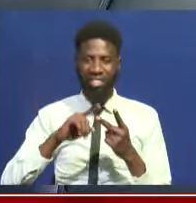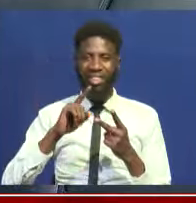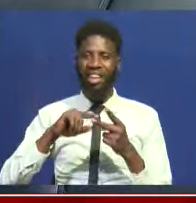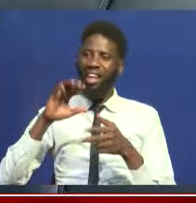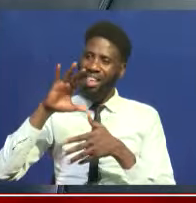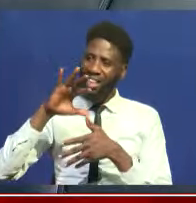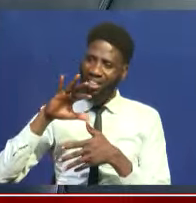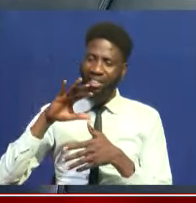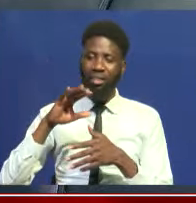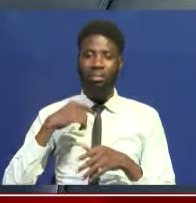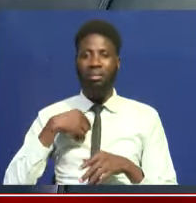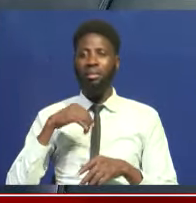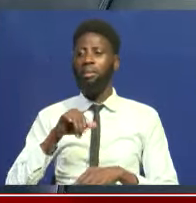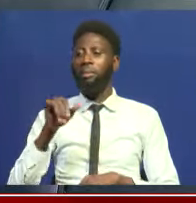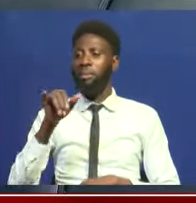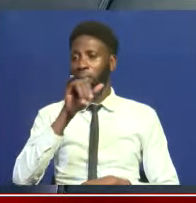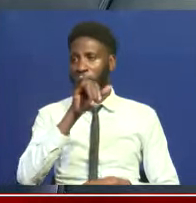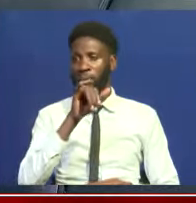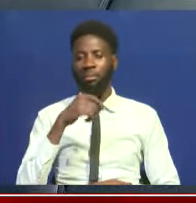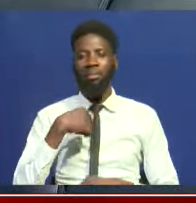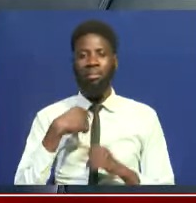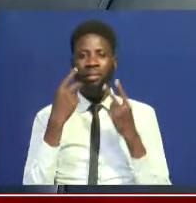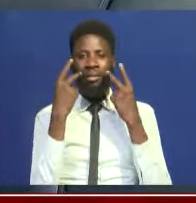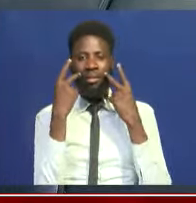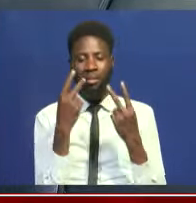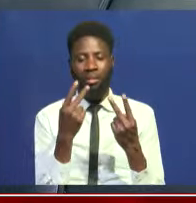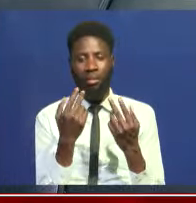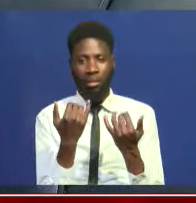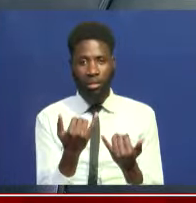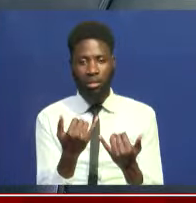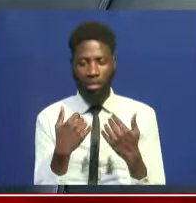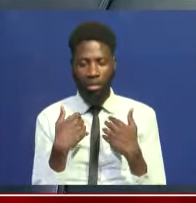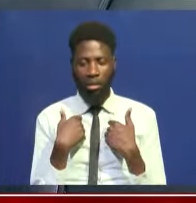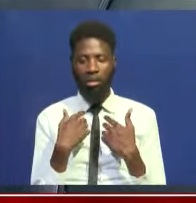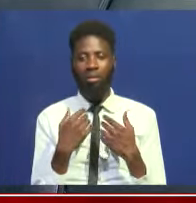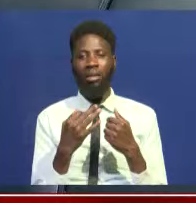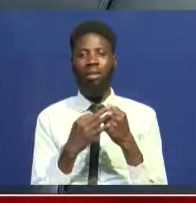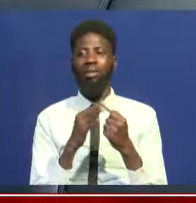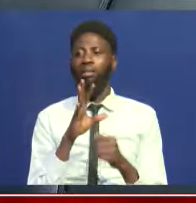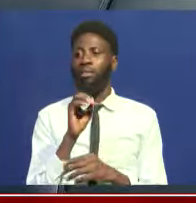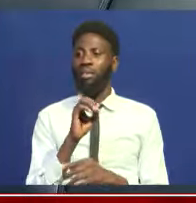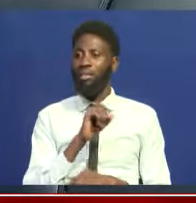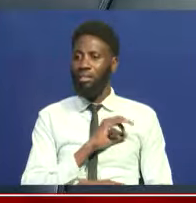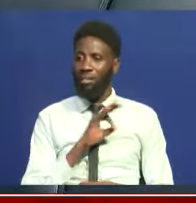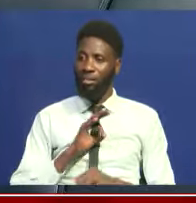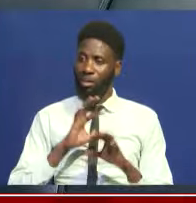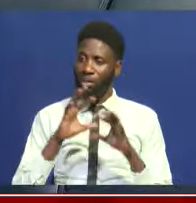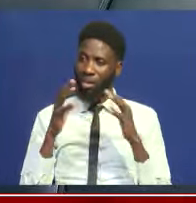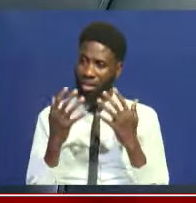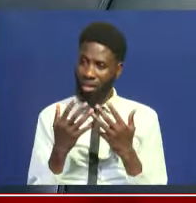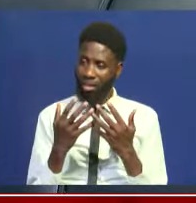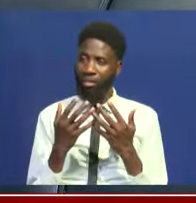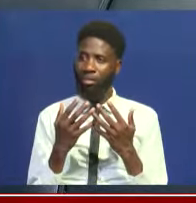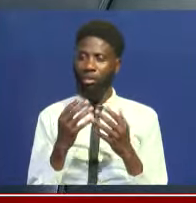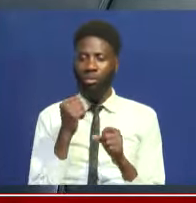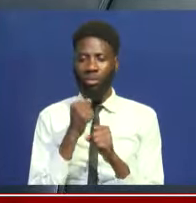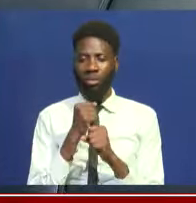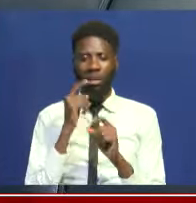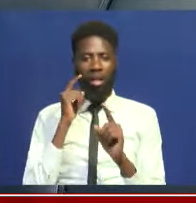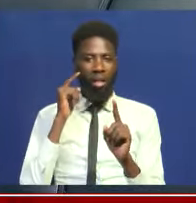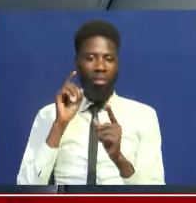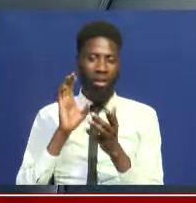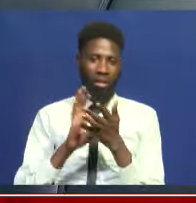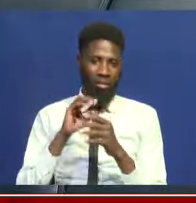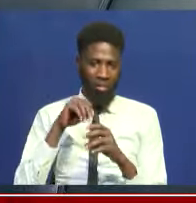I've traveled to. And IFC today has 850 staff on the continent, working on investment, working